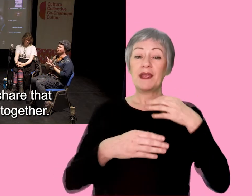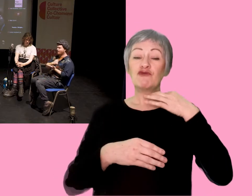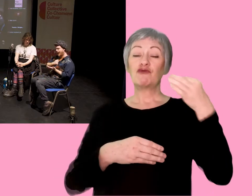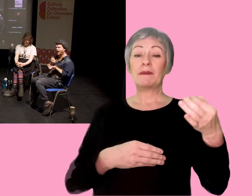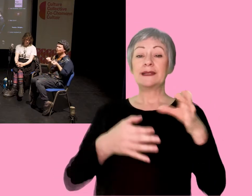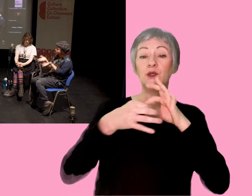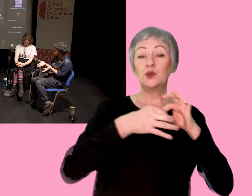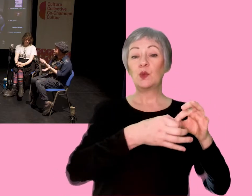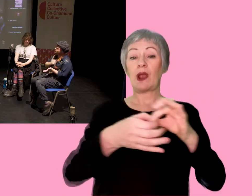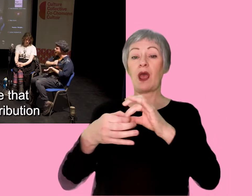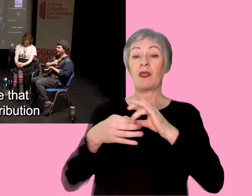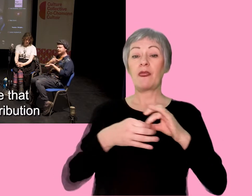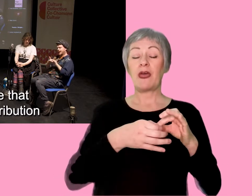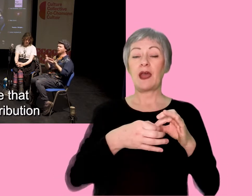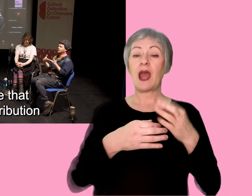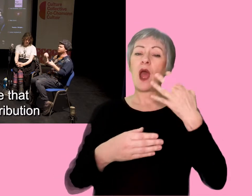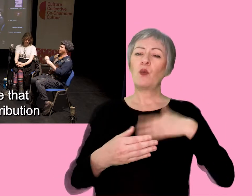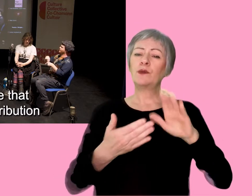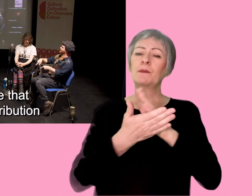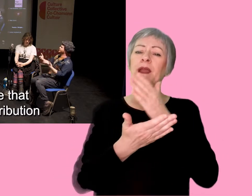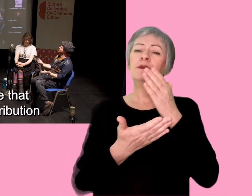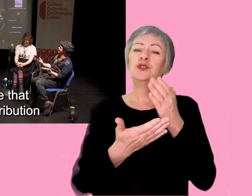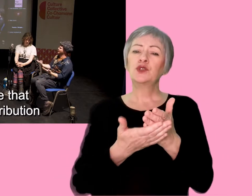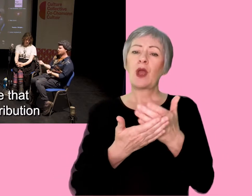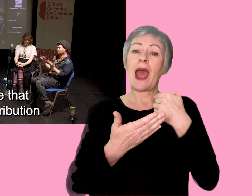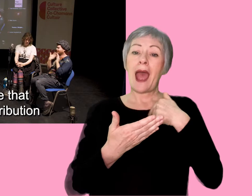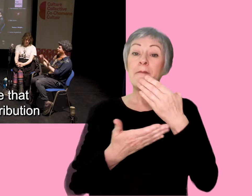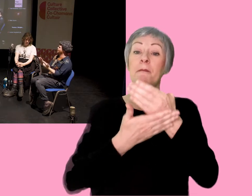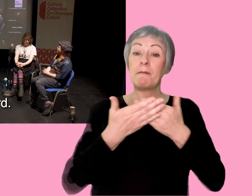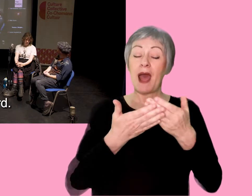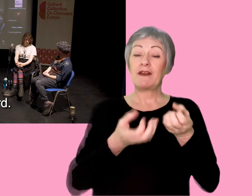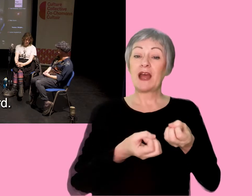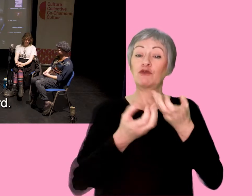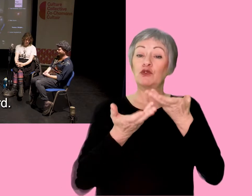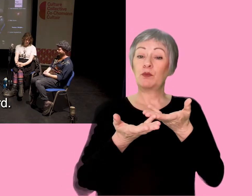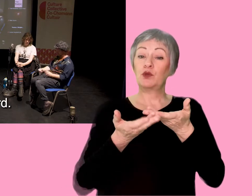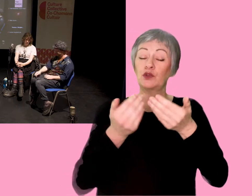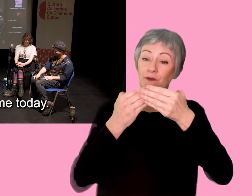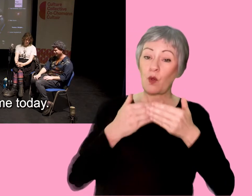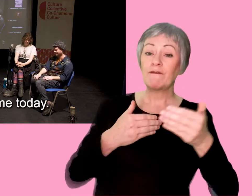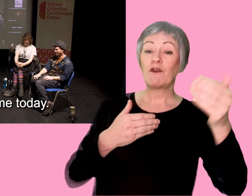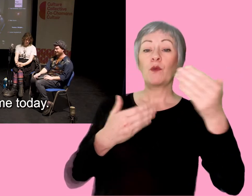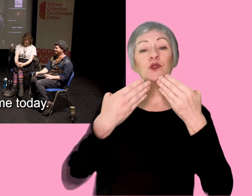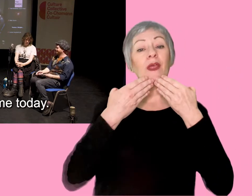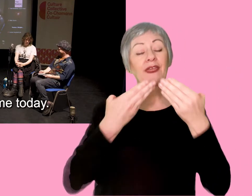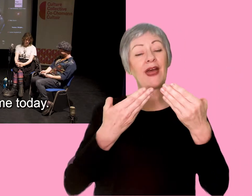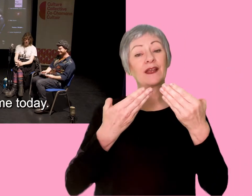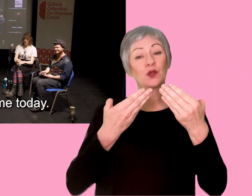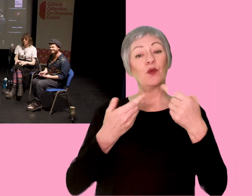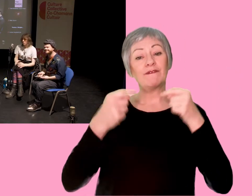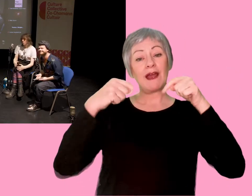together. I want to make sure that I'm part of that contribution as we go forward. So thank you for having me